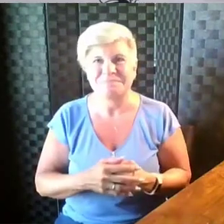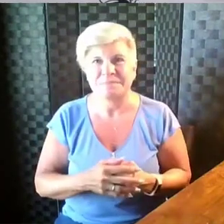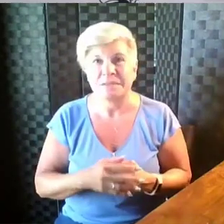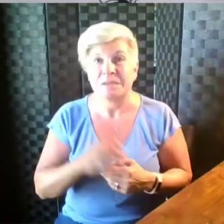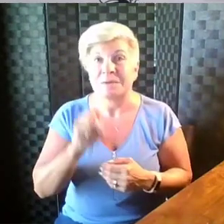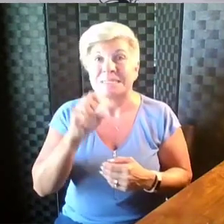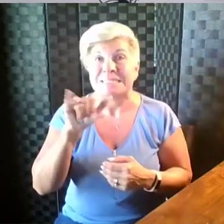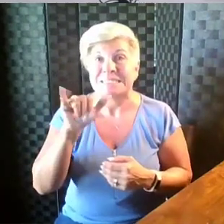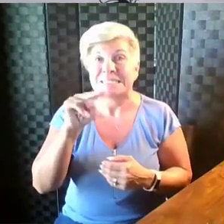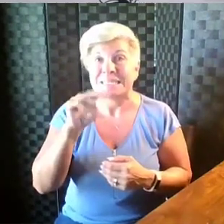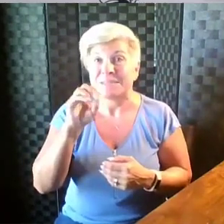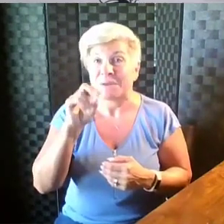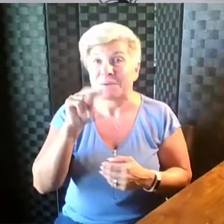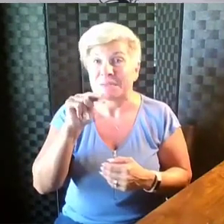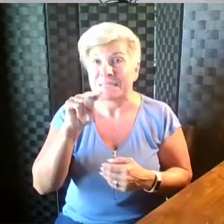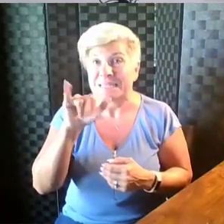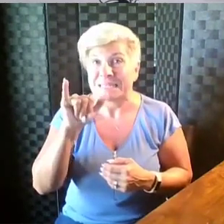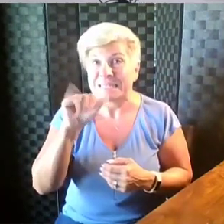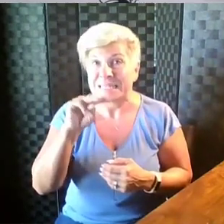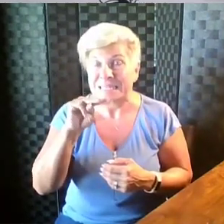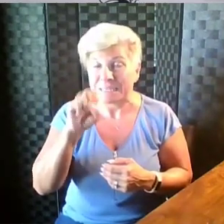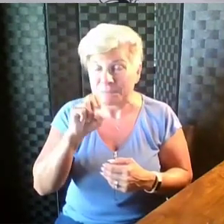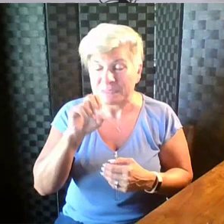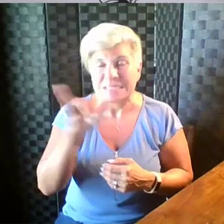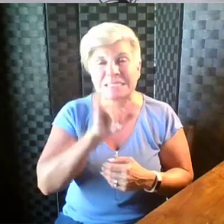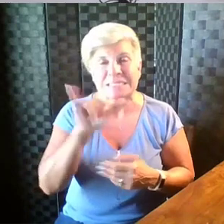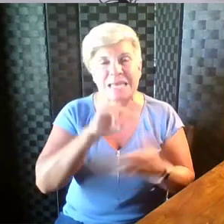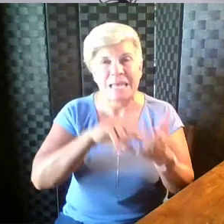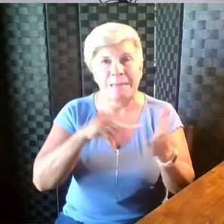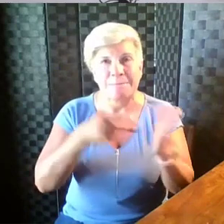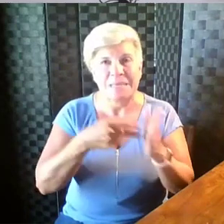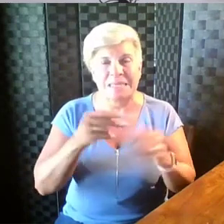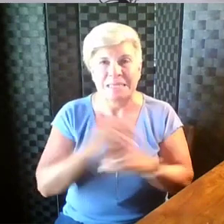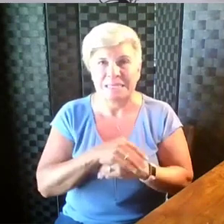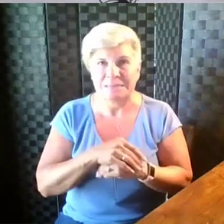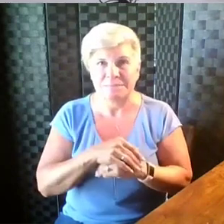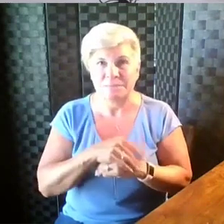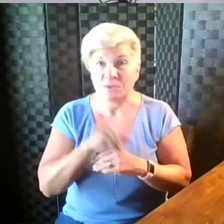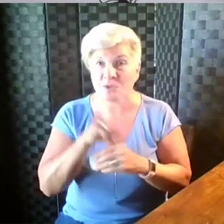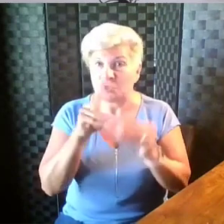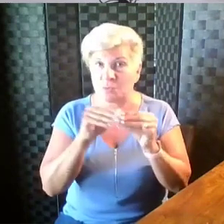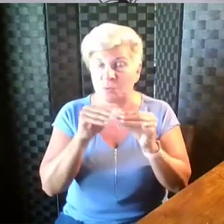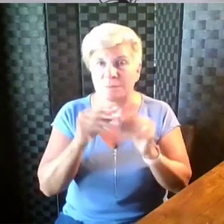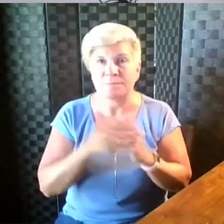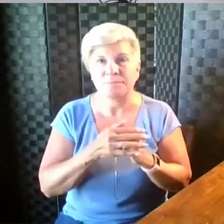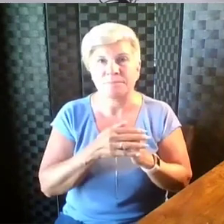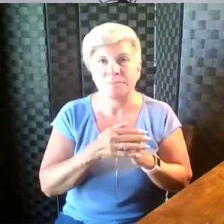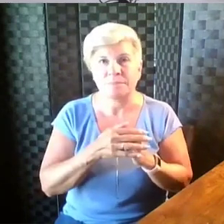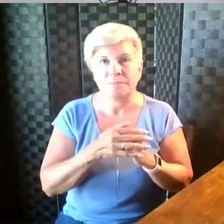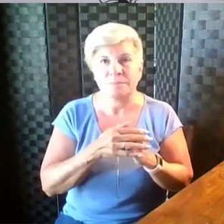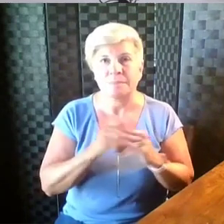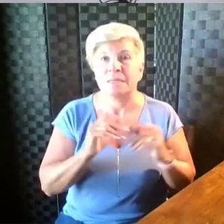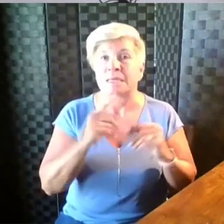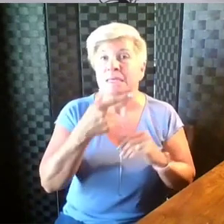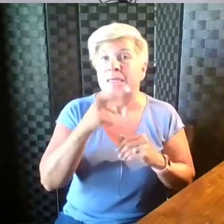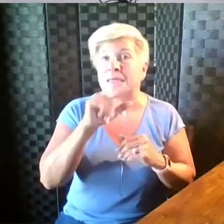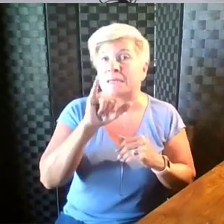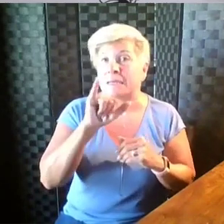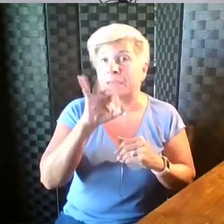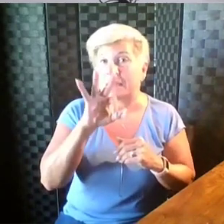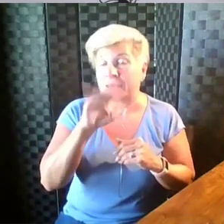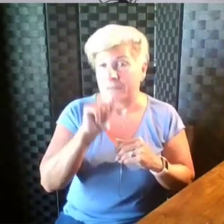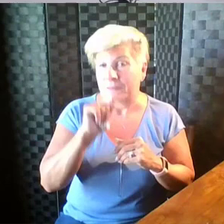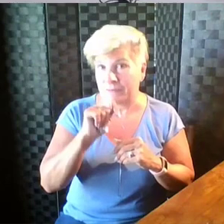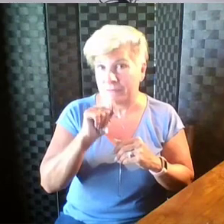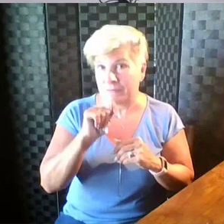meaning. Let's try two more. Gift. So I brought a gift to